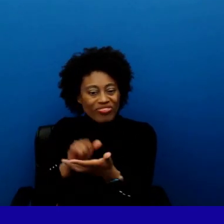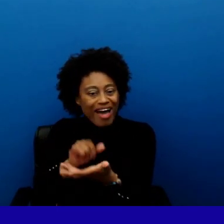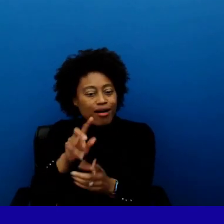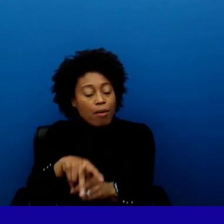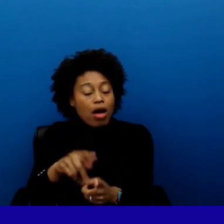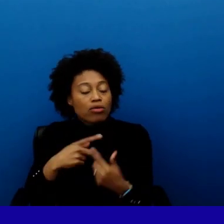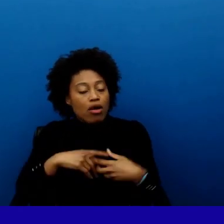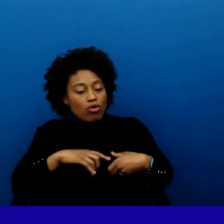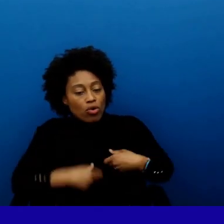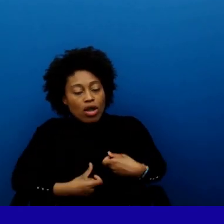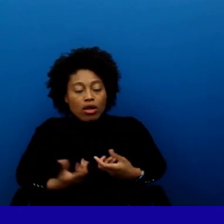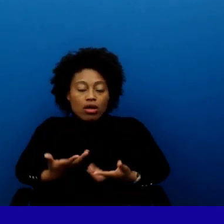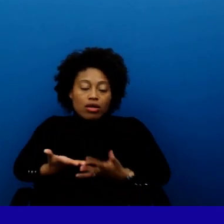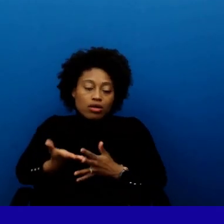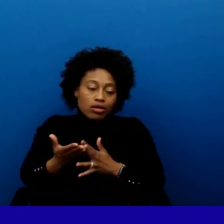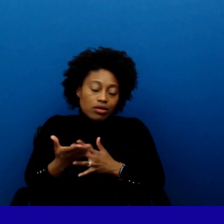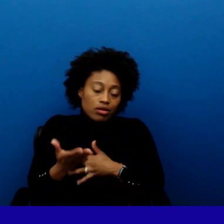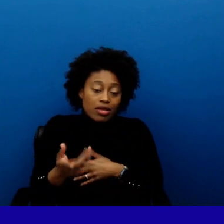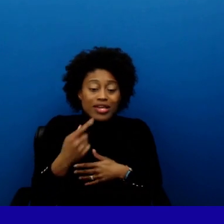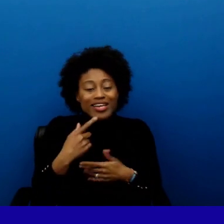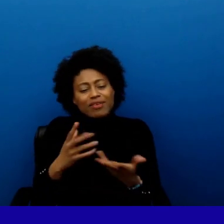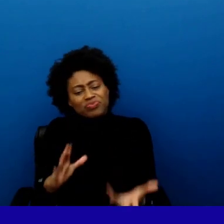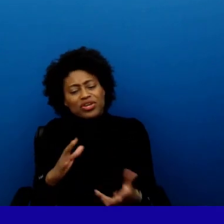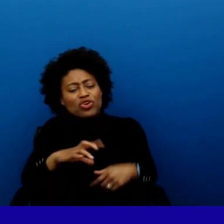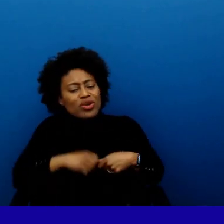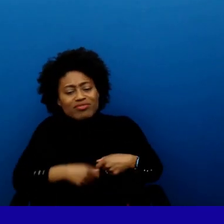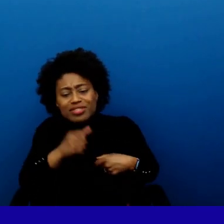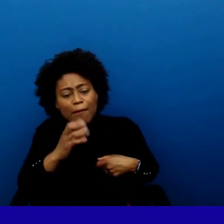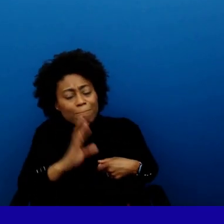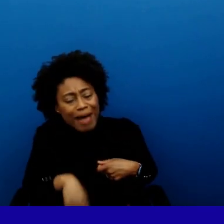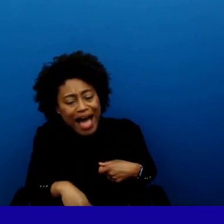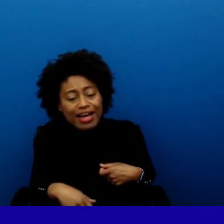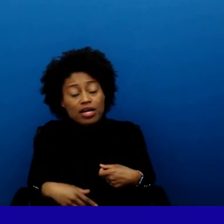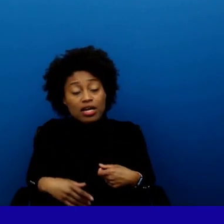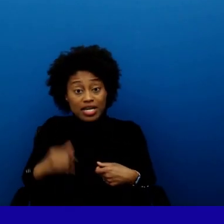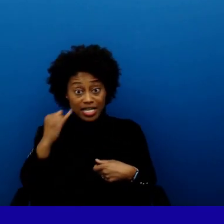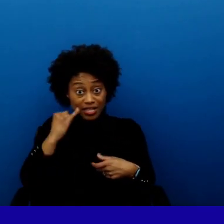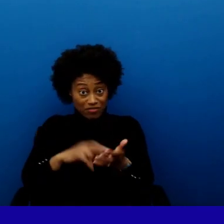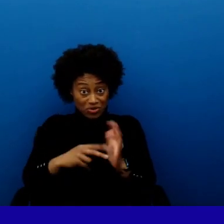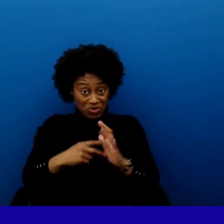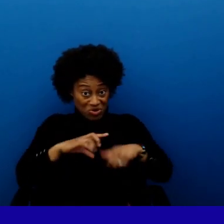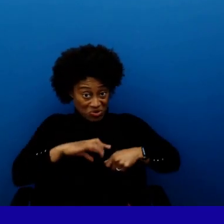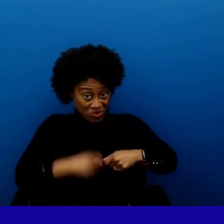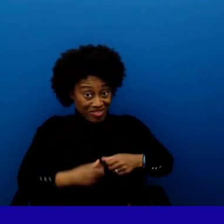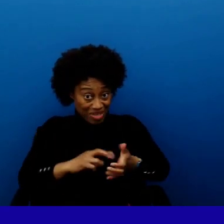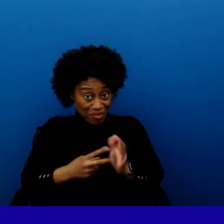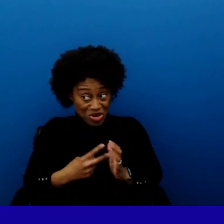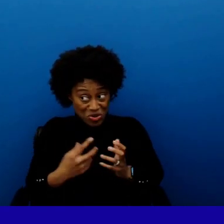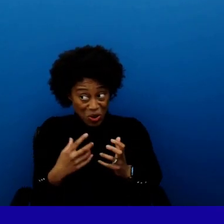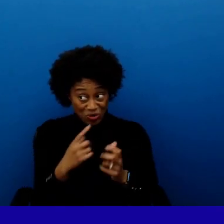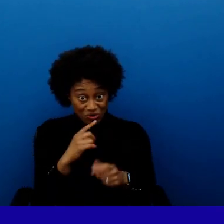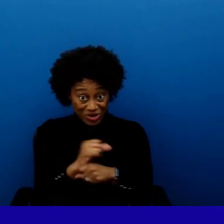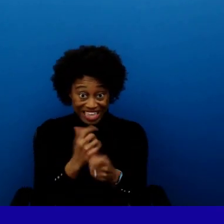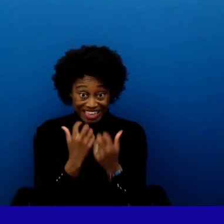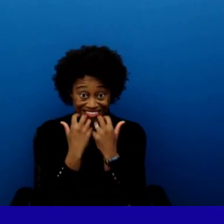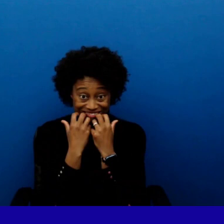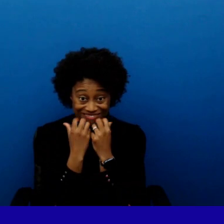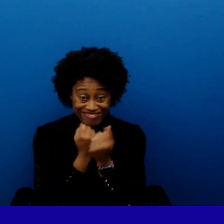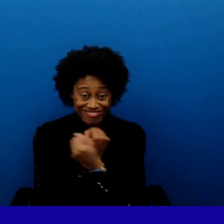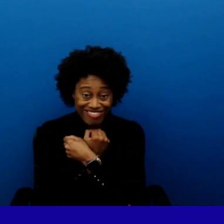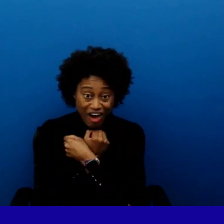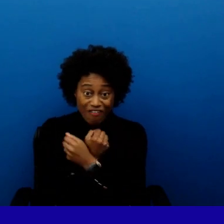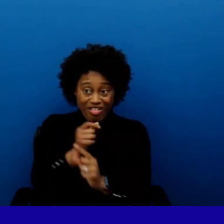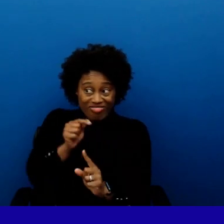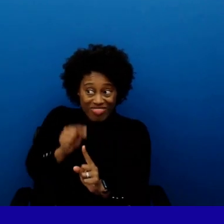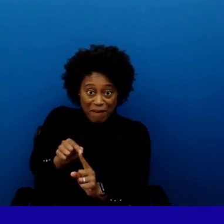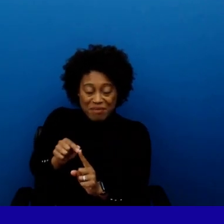but happy, right? This is like you can be sad. Grief is not bad, and let's rejoice in, because if you're grieving, it means you love somebody,